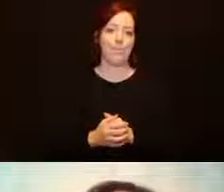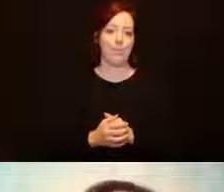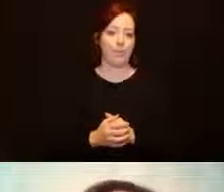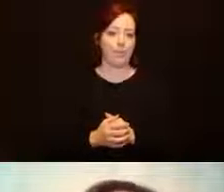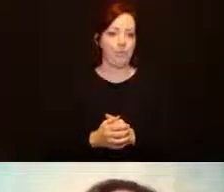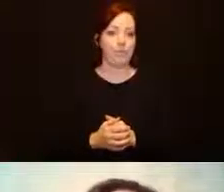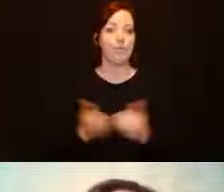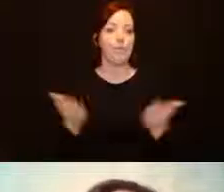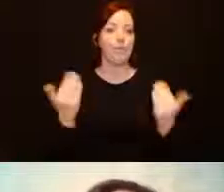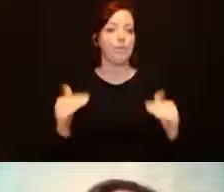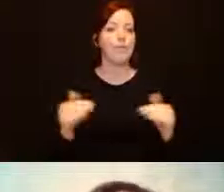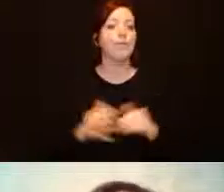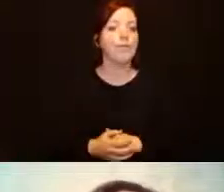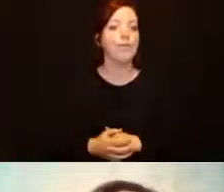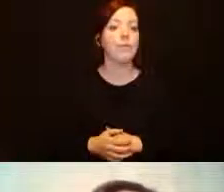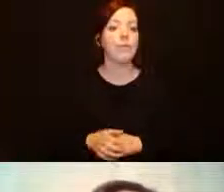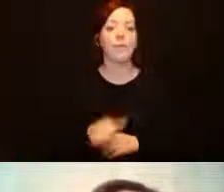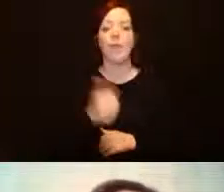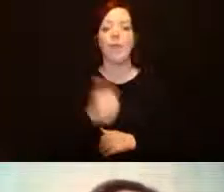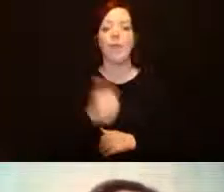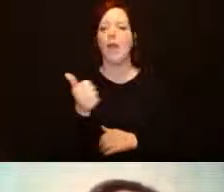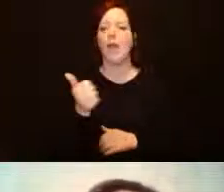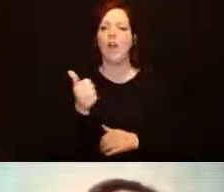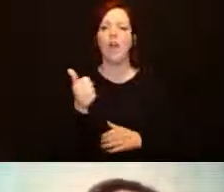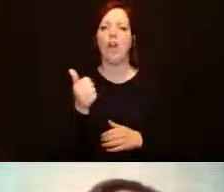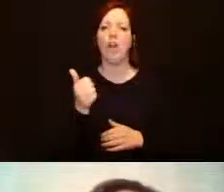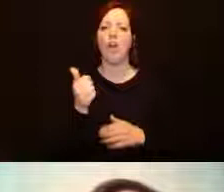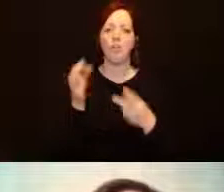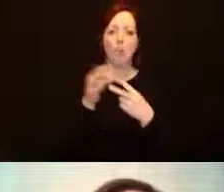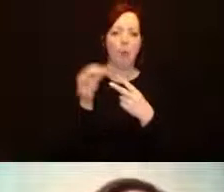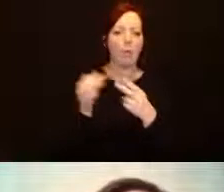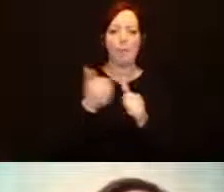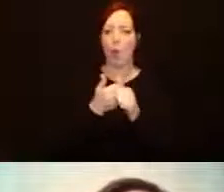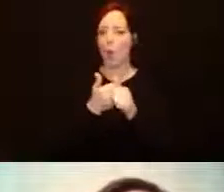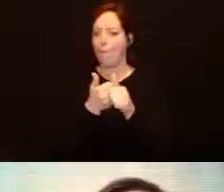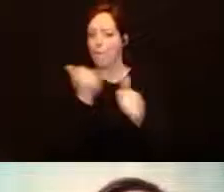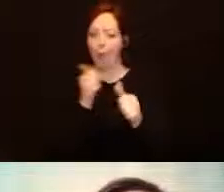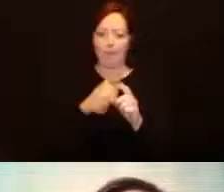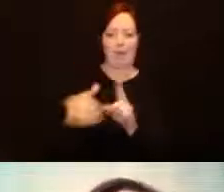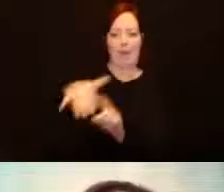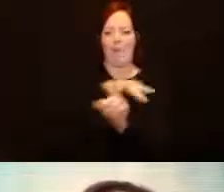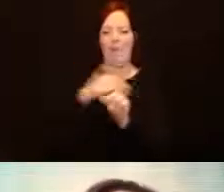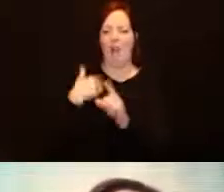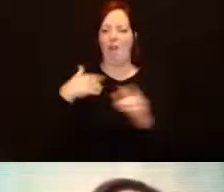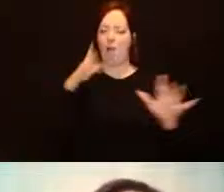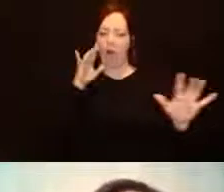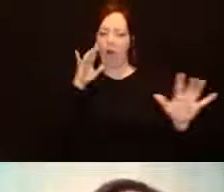to avoid the places where we have loud noise. And this was some difficulties that we're